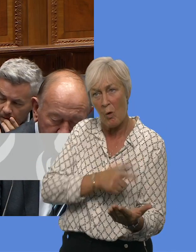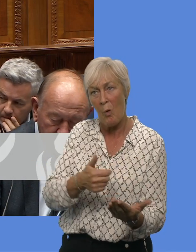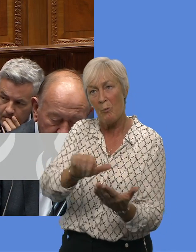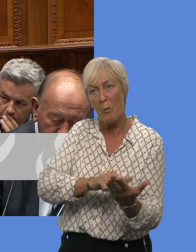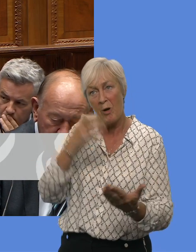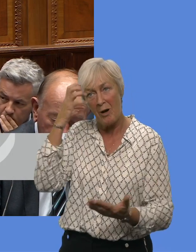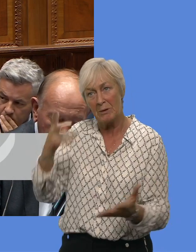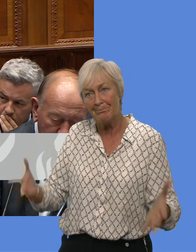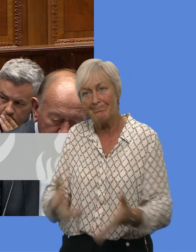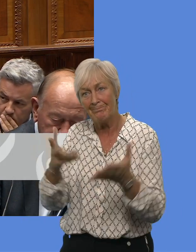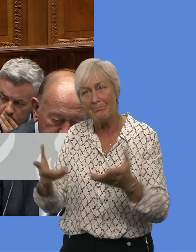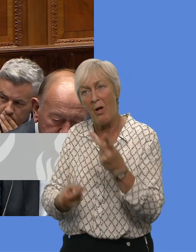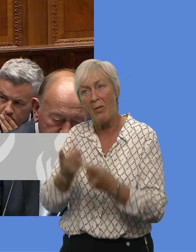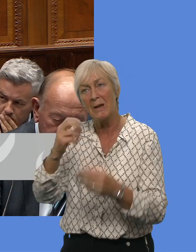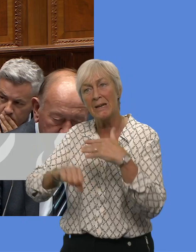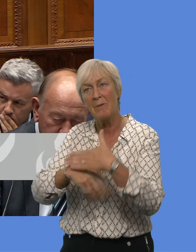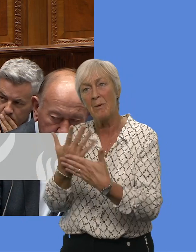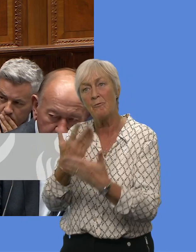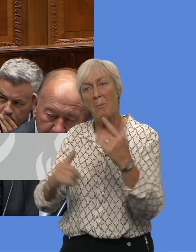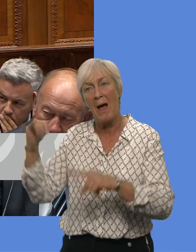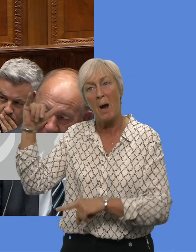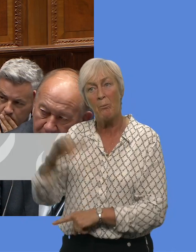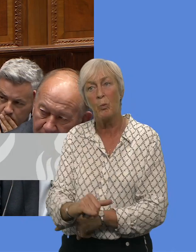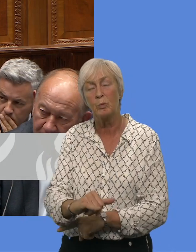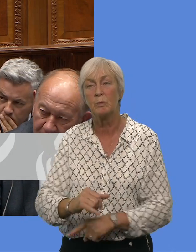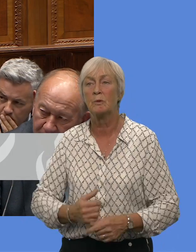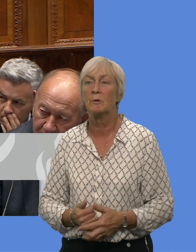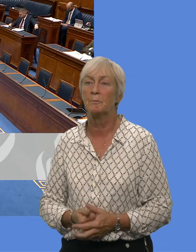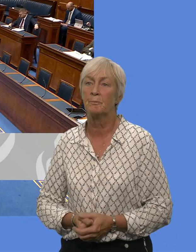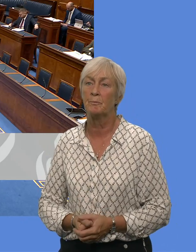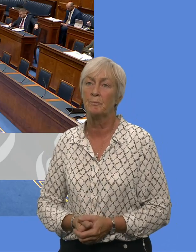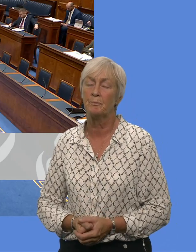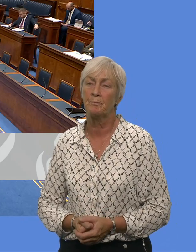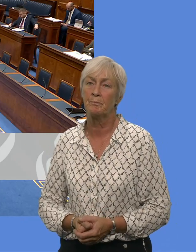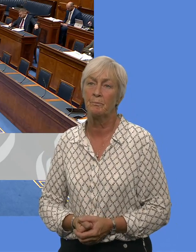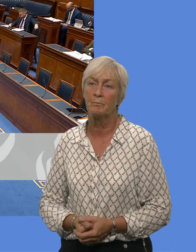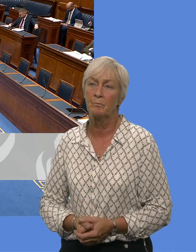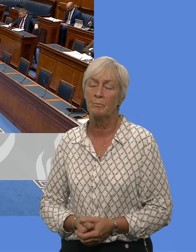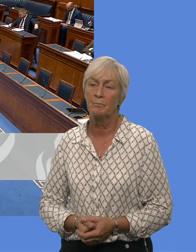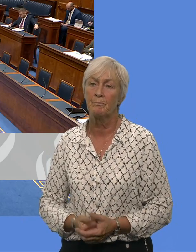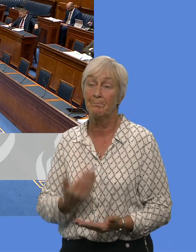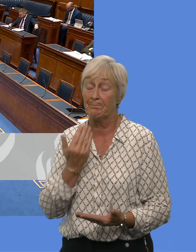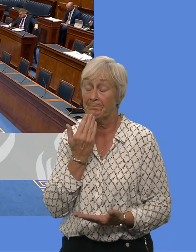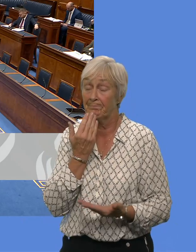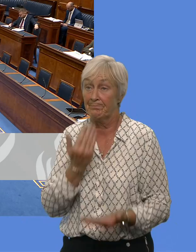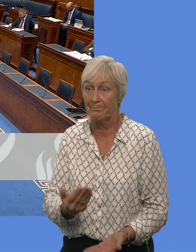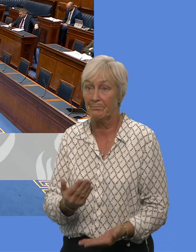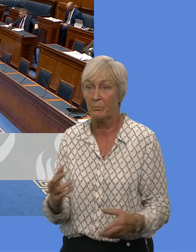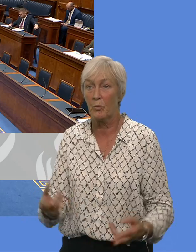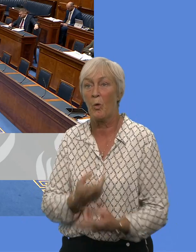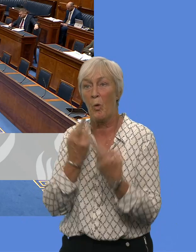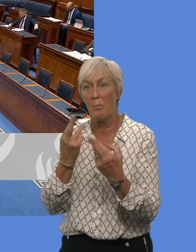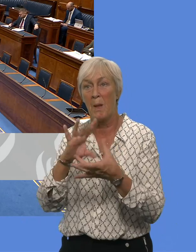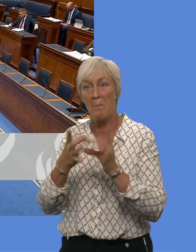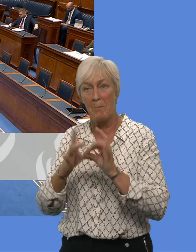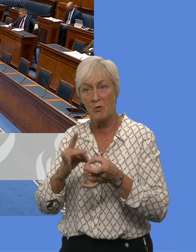encourage further route development from our airports? Deputy First Minister. Thank you. I hope that the members had